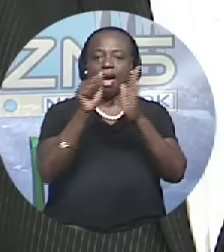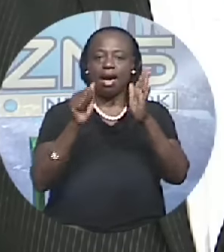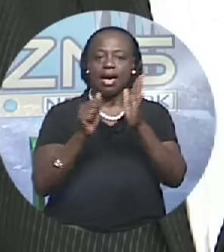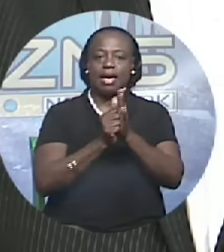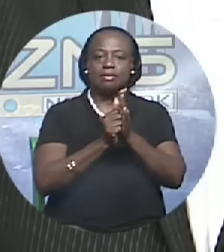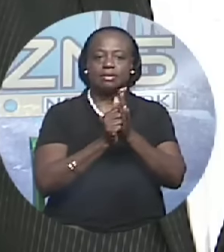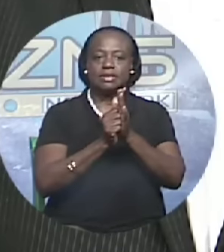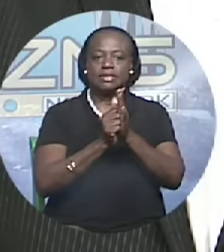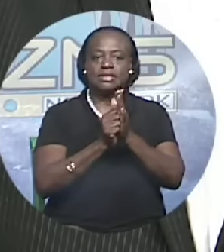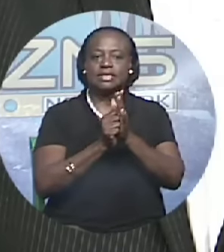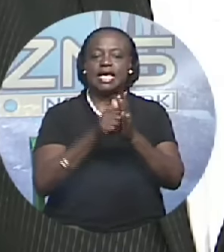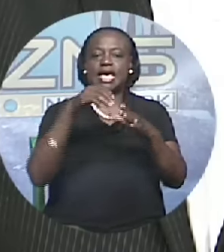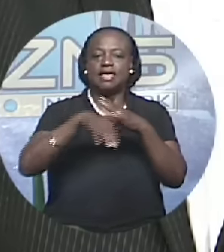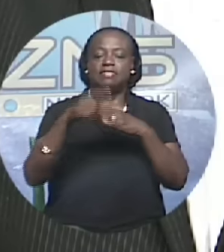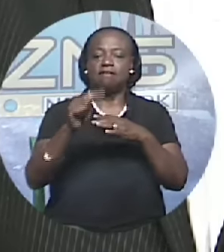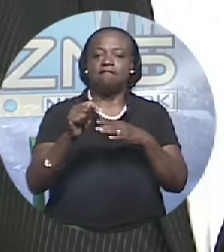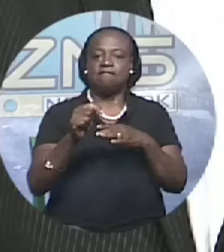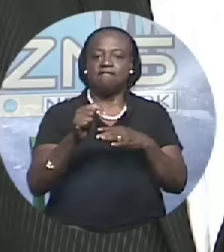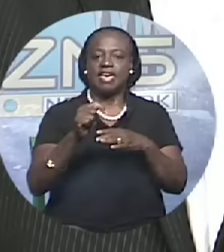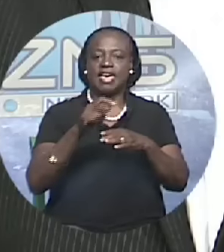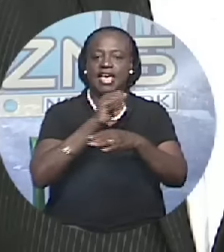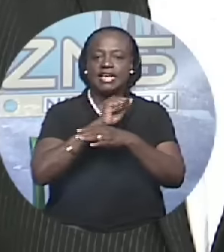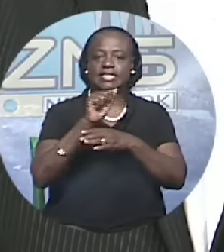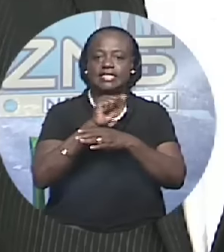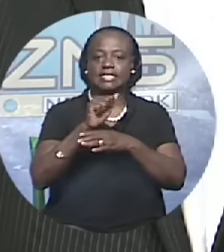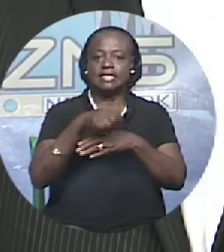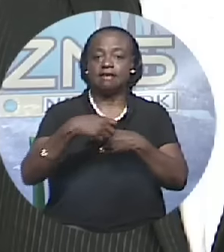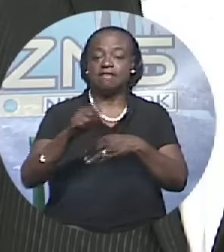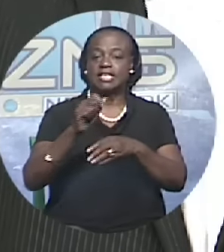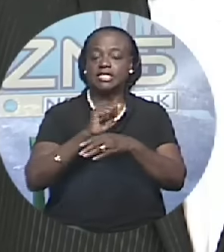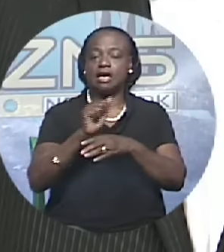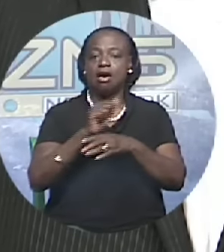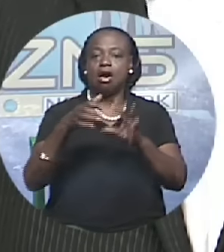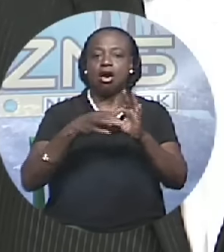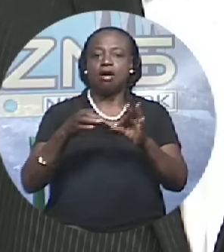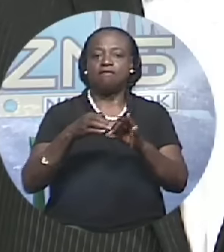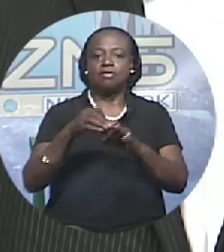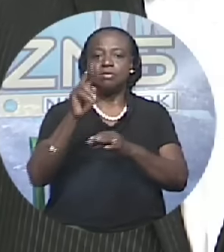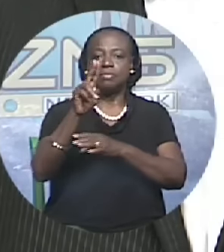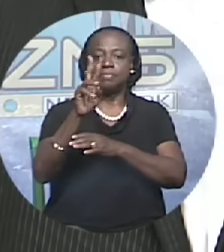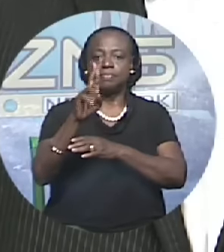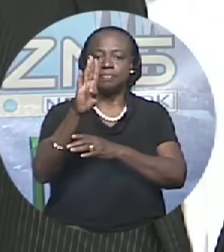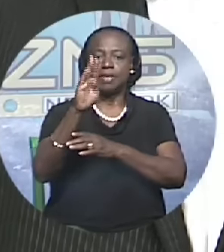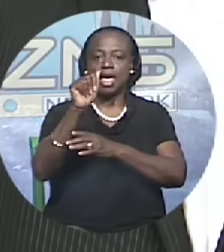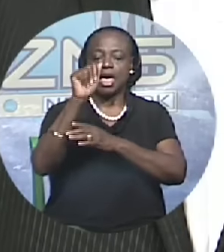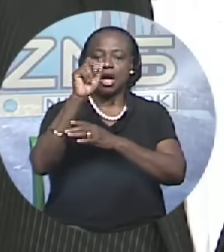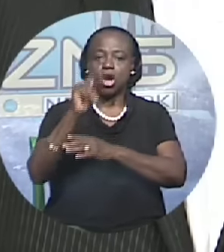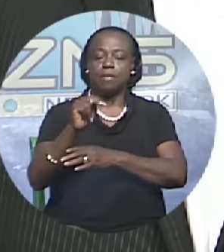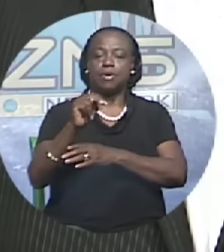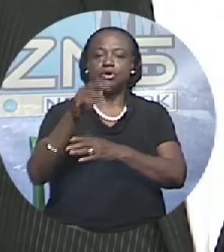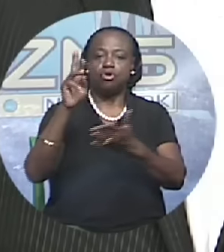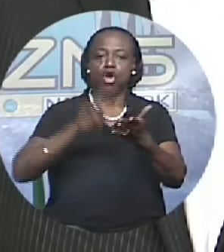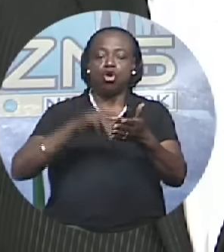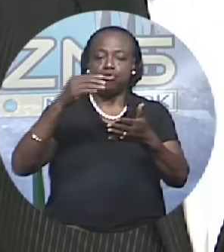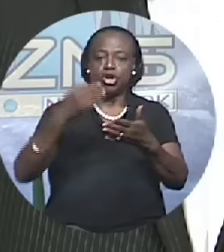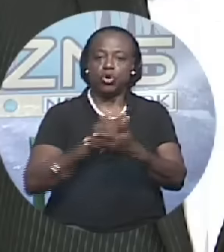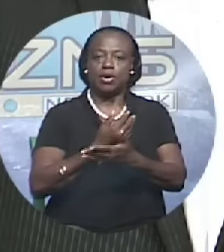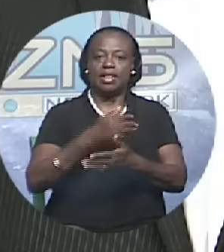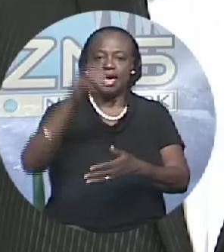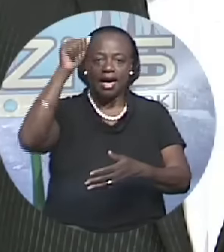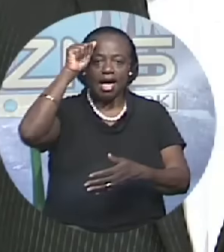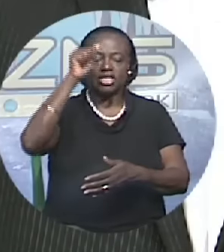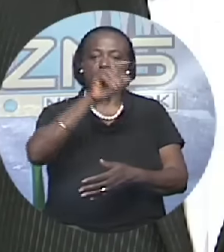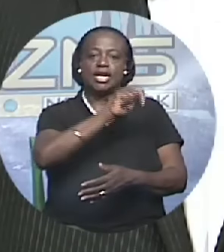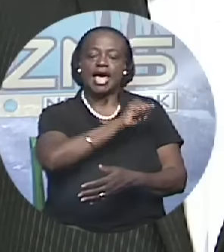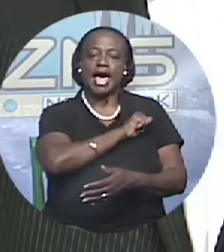the affairs of urban renewal and its small homes repair program. The committee heard from co-chair Algernon Allen today. The investigation comes